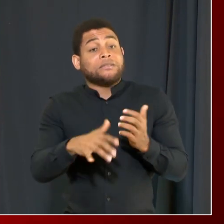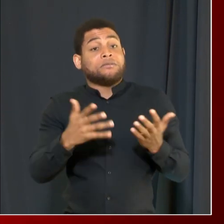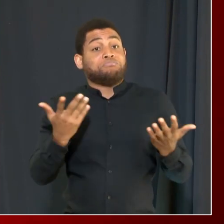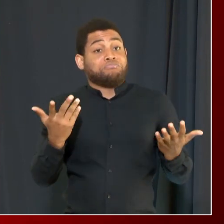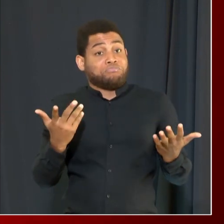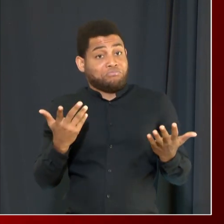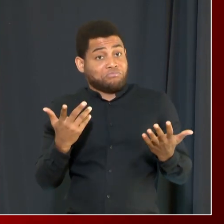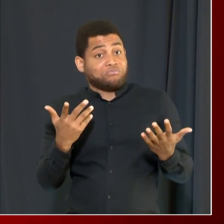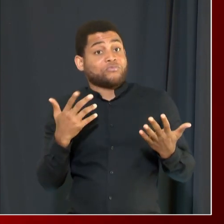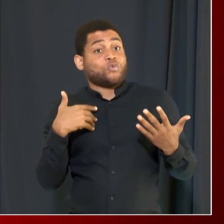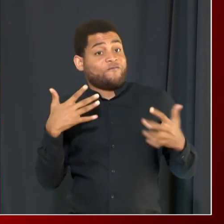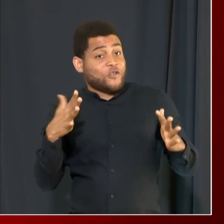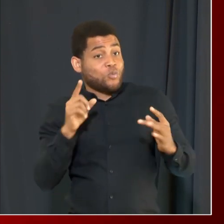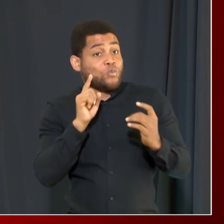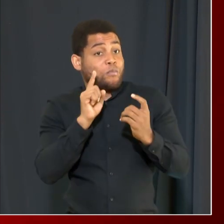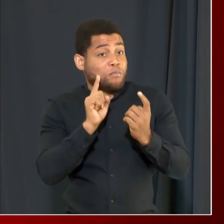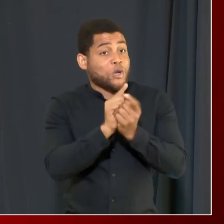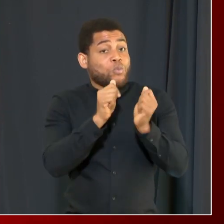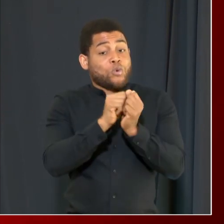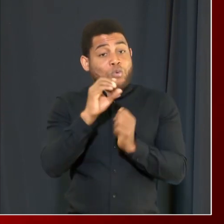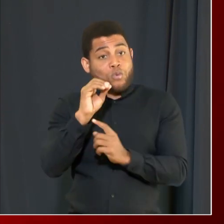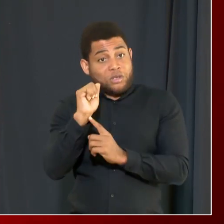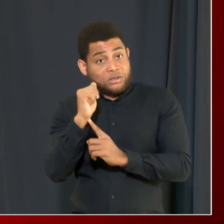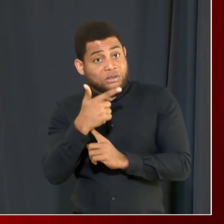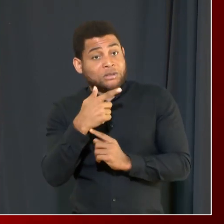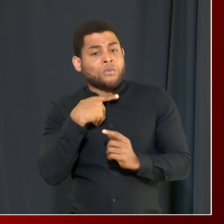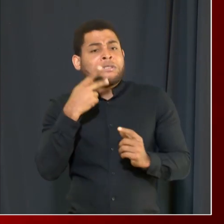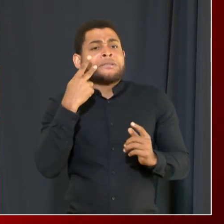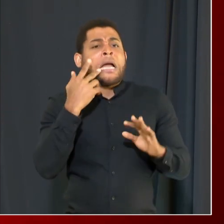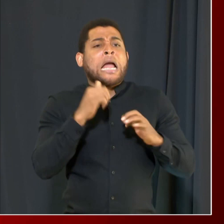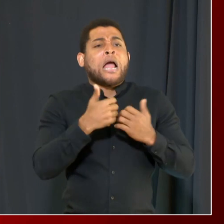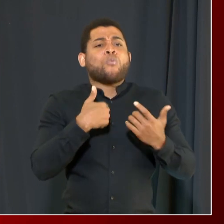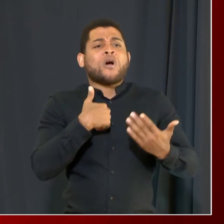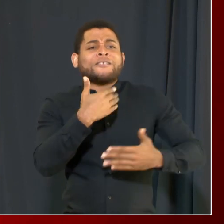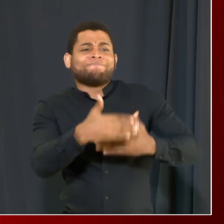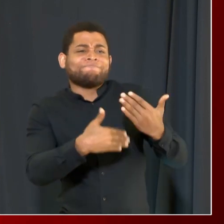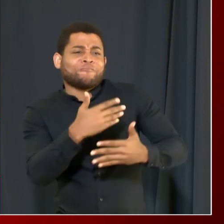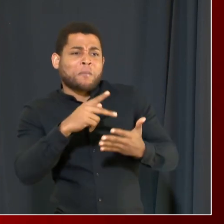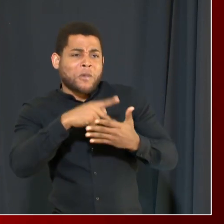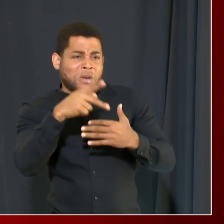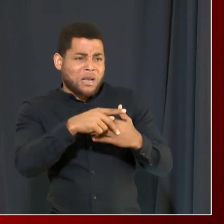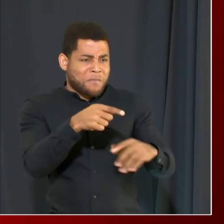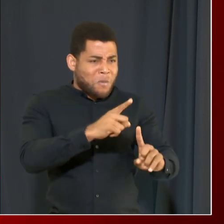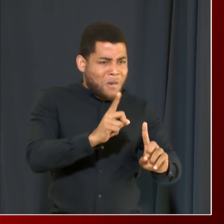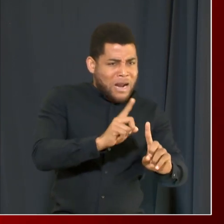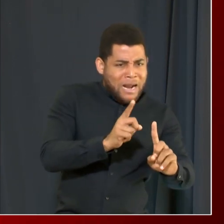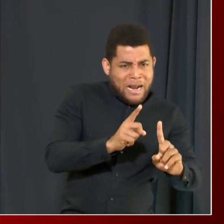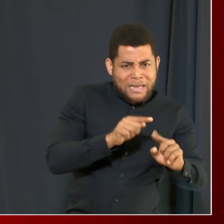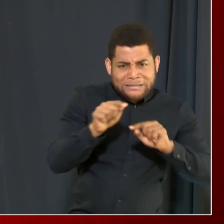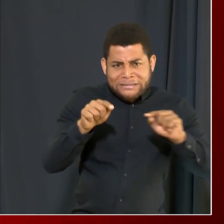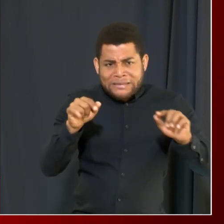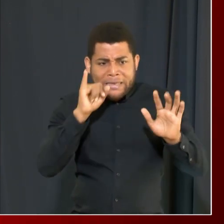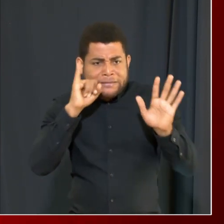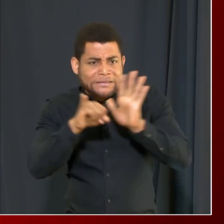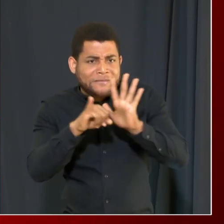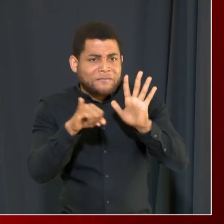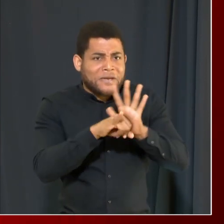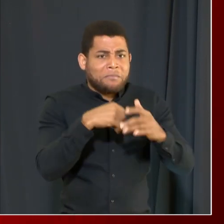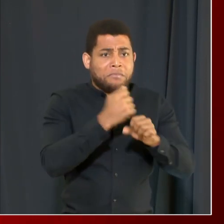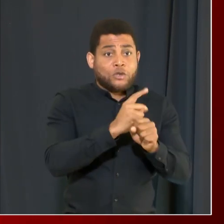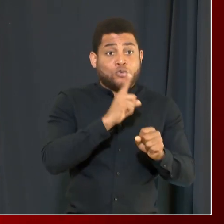are discussing how can we be sure that regardless of where the programs are housed, that the populations we serve are very